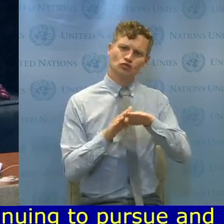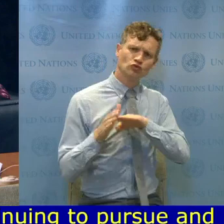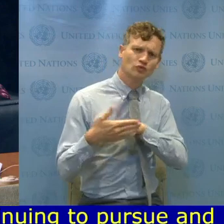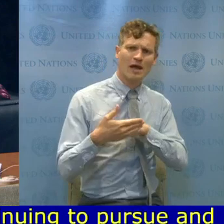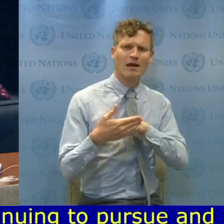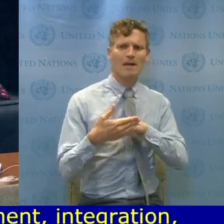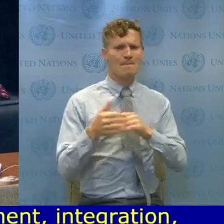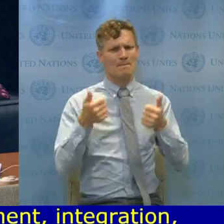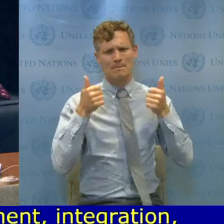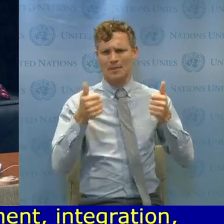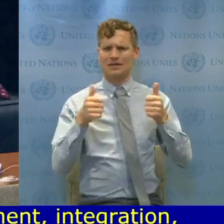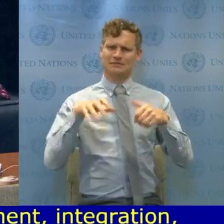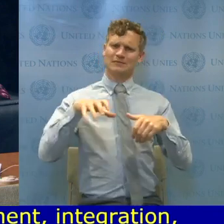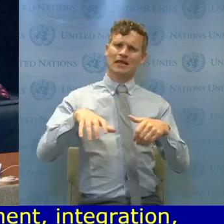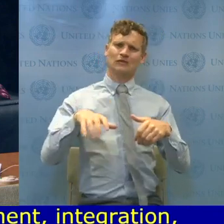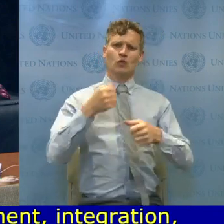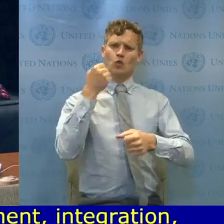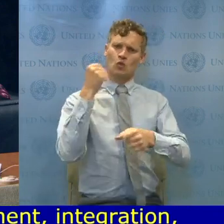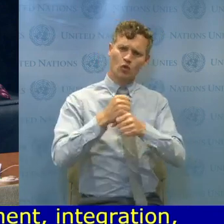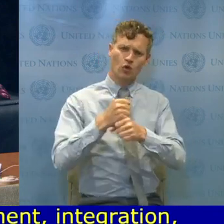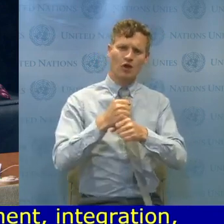raise.